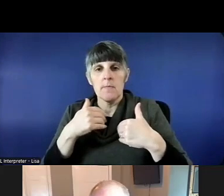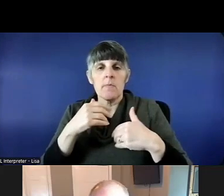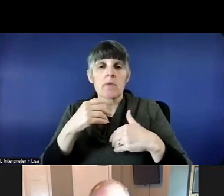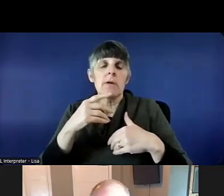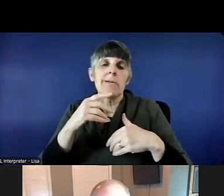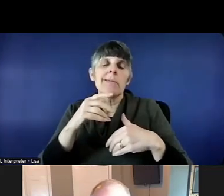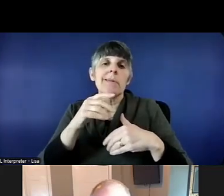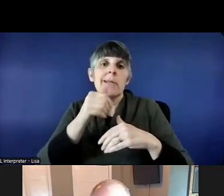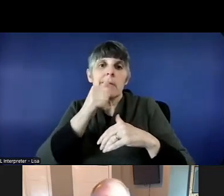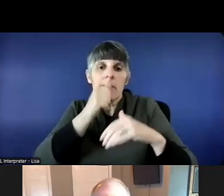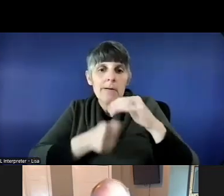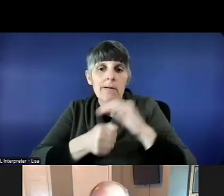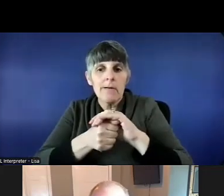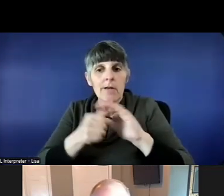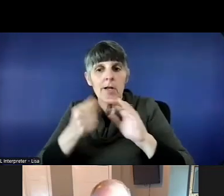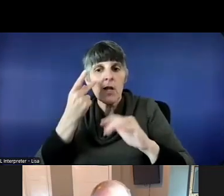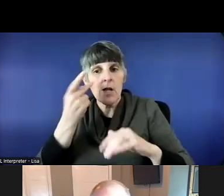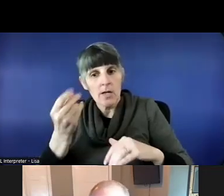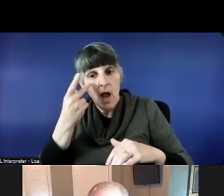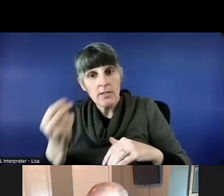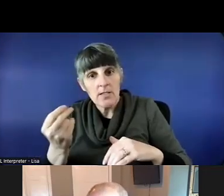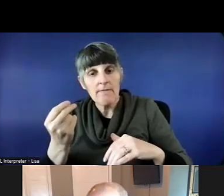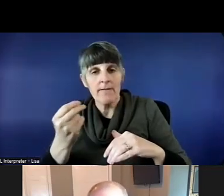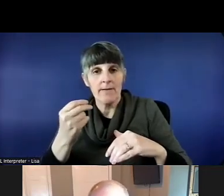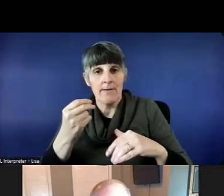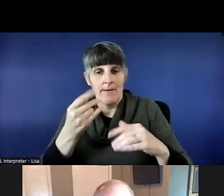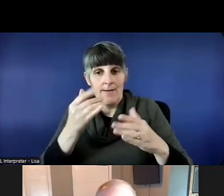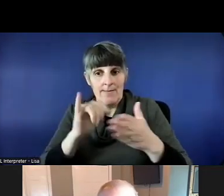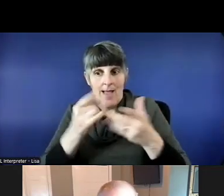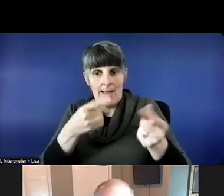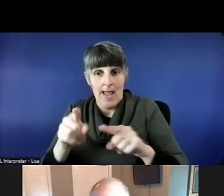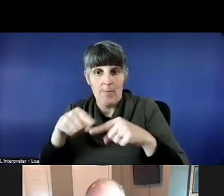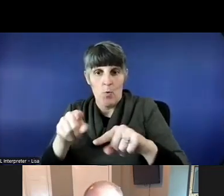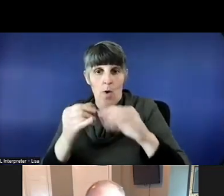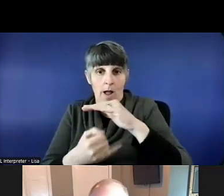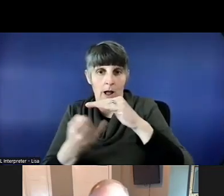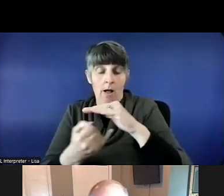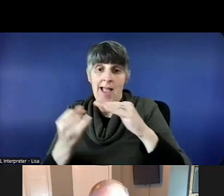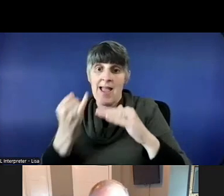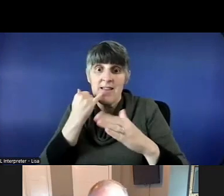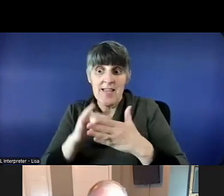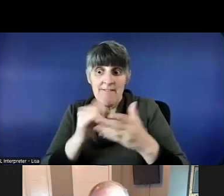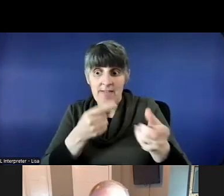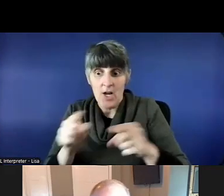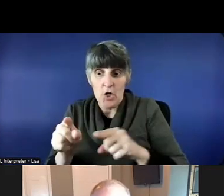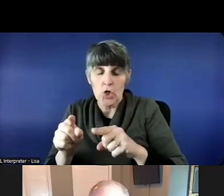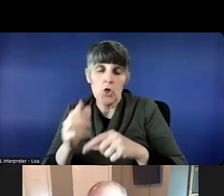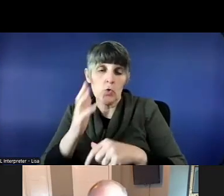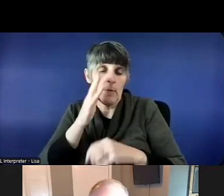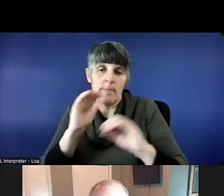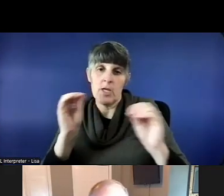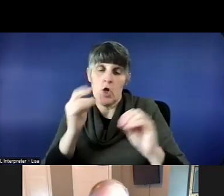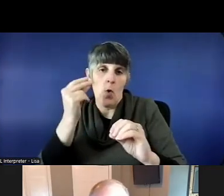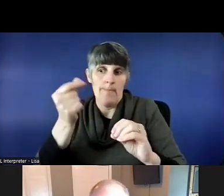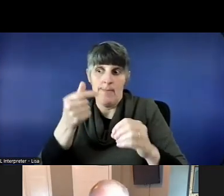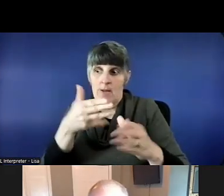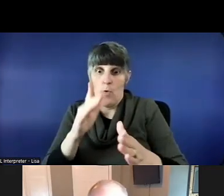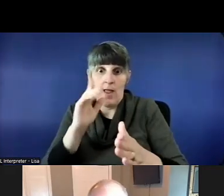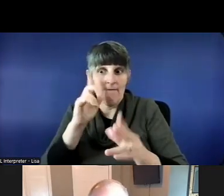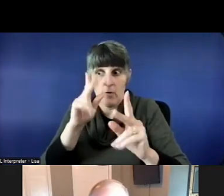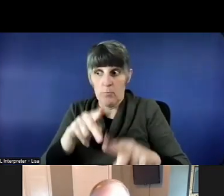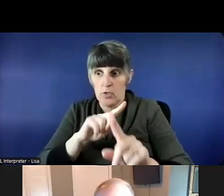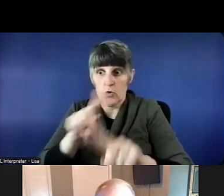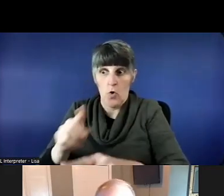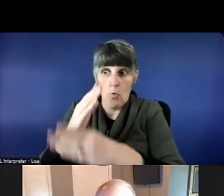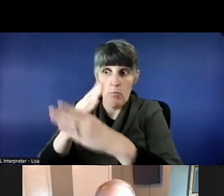head traumas that can occur while a student is in seclusion. And of course, if that occurred, there would be no immediate way for someone to